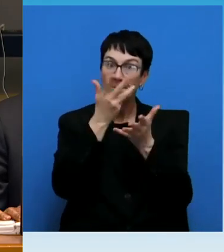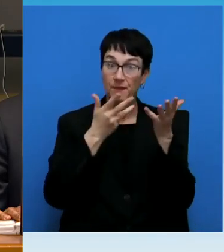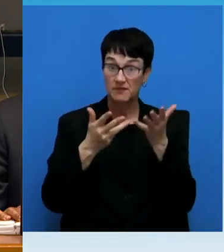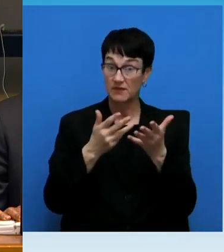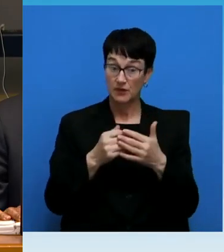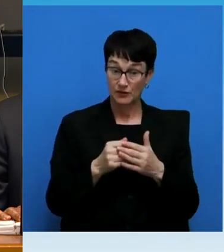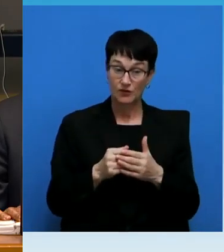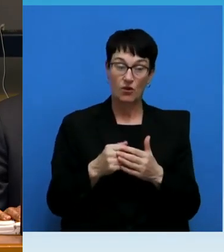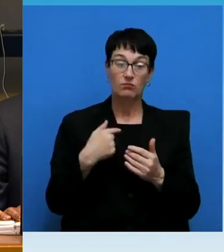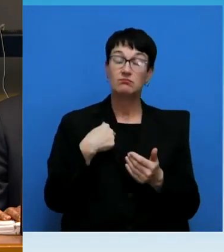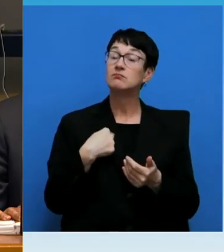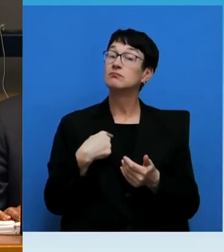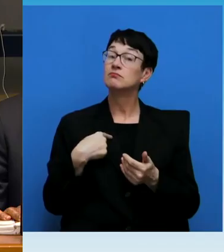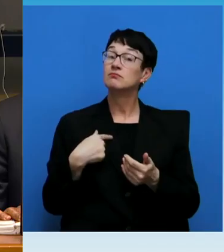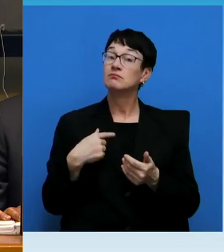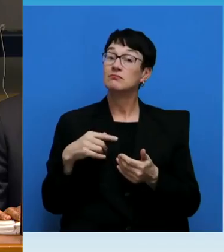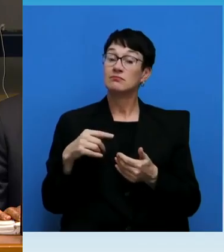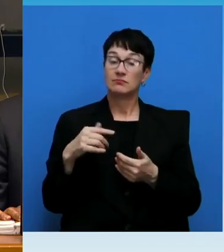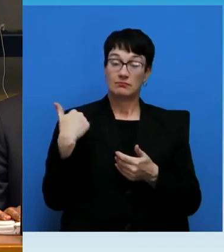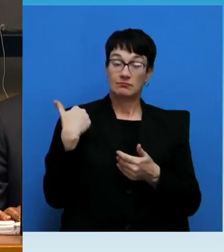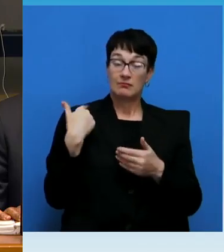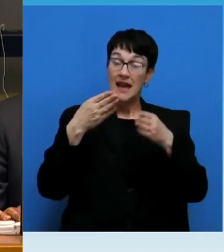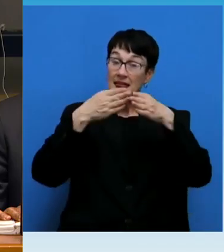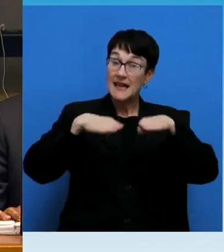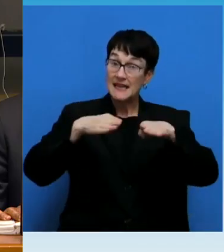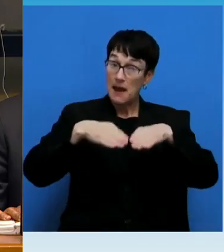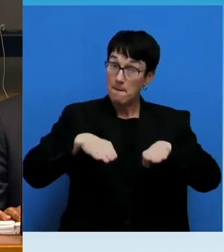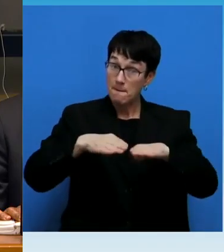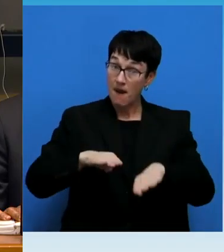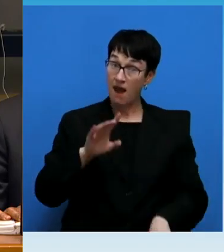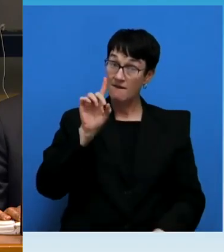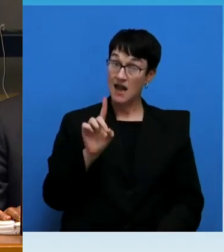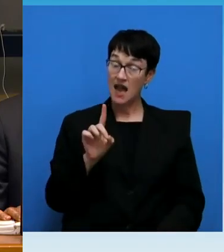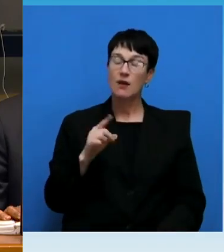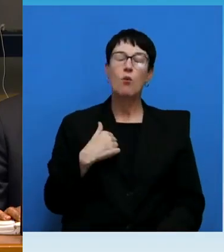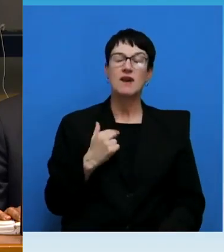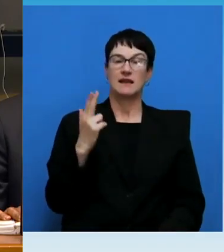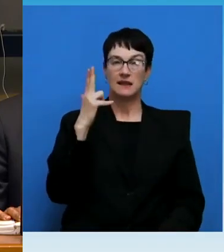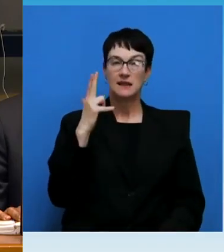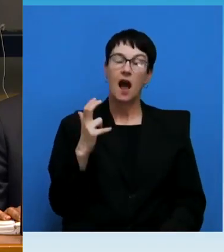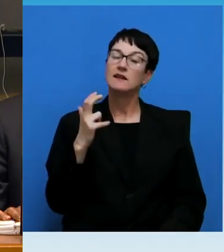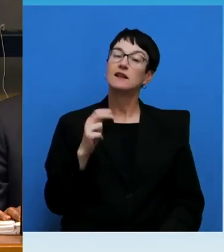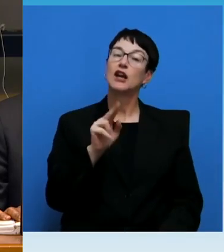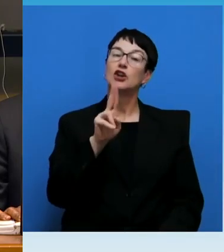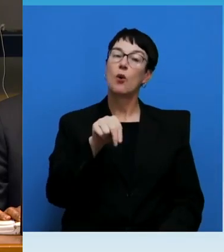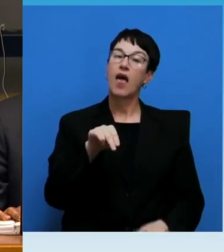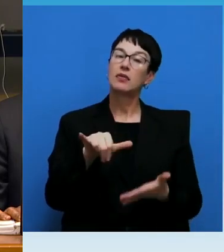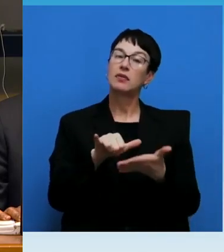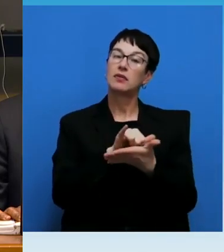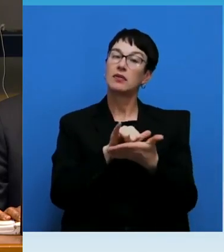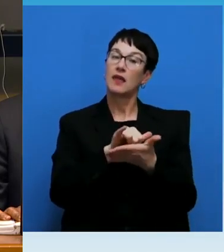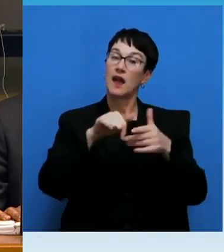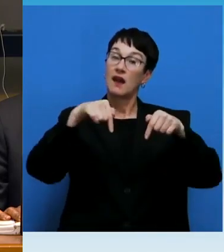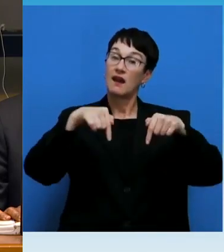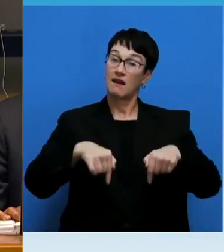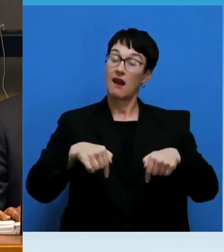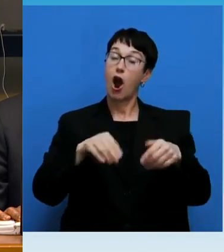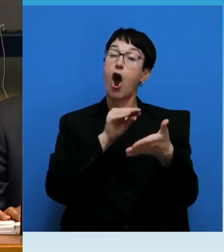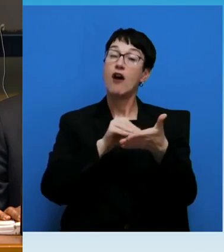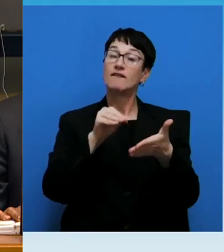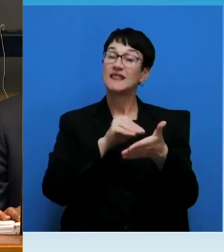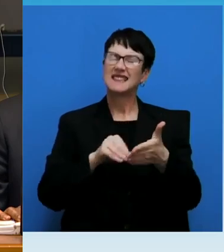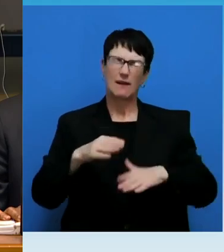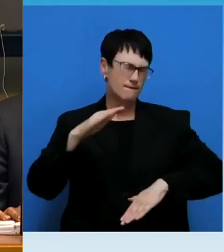is fully accessible, and we are so proud about that. The results speak for themselves. When we first